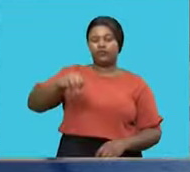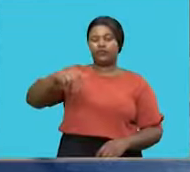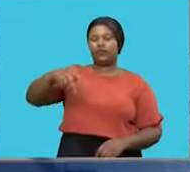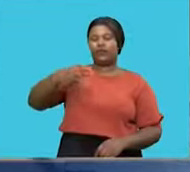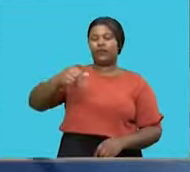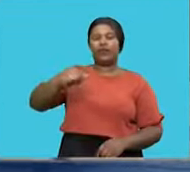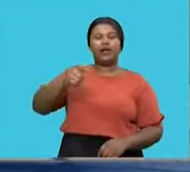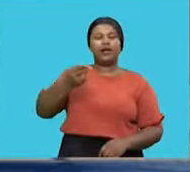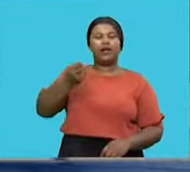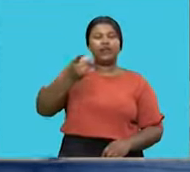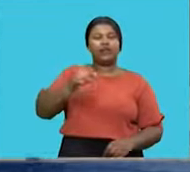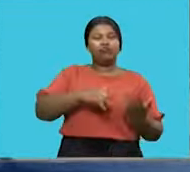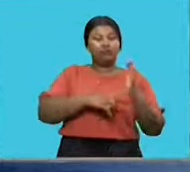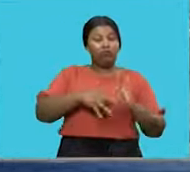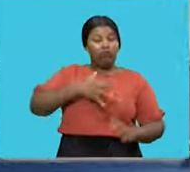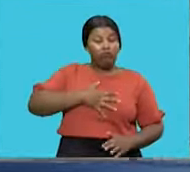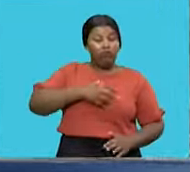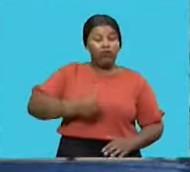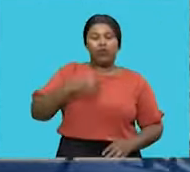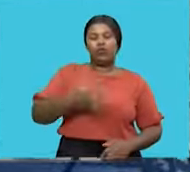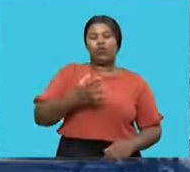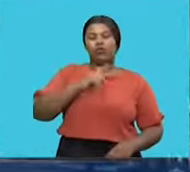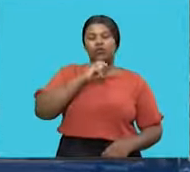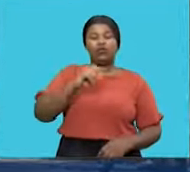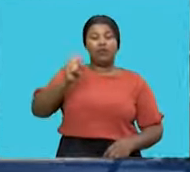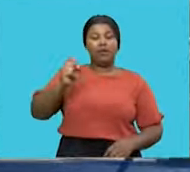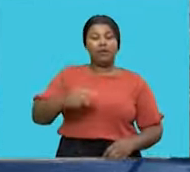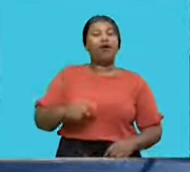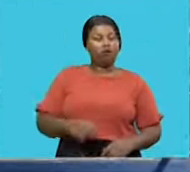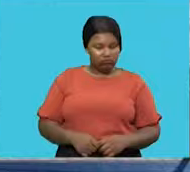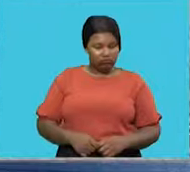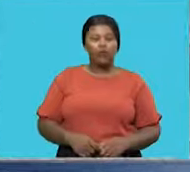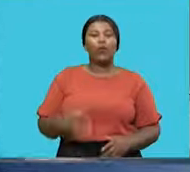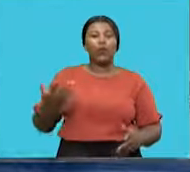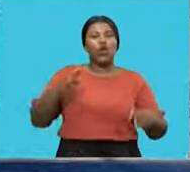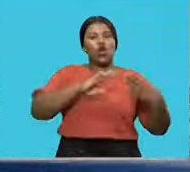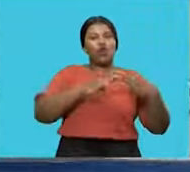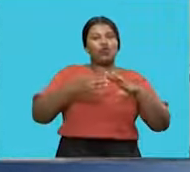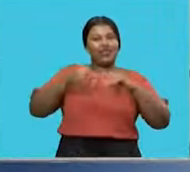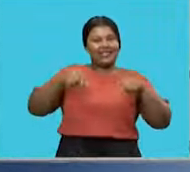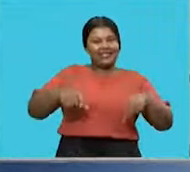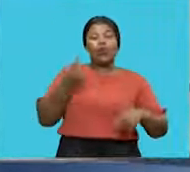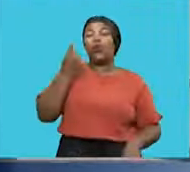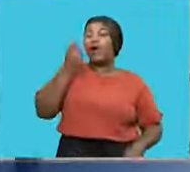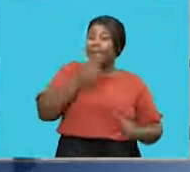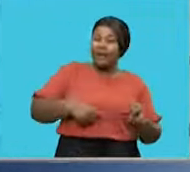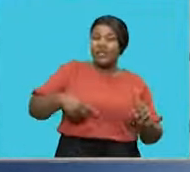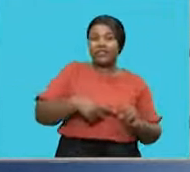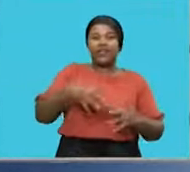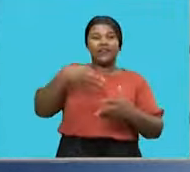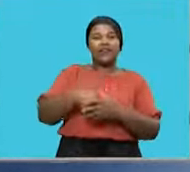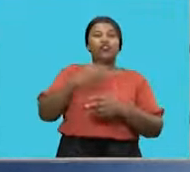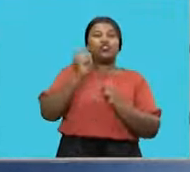was full of bravery and tenacity. His win inspired a race of pride in this community, while is also ending the 12th